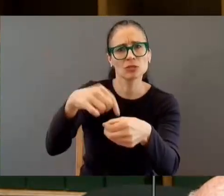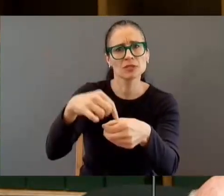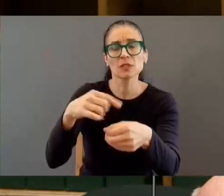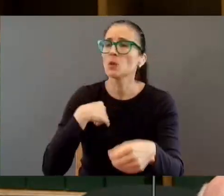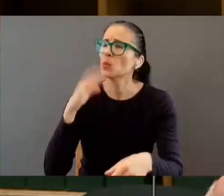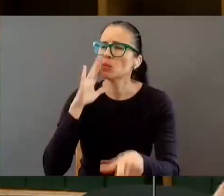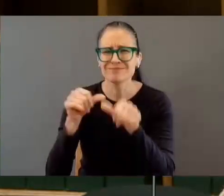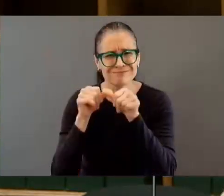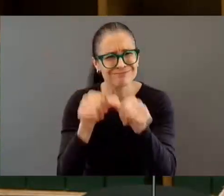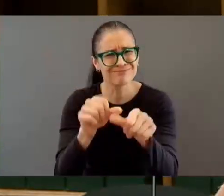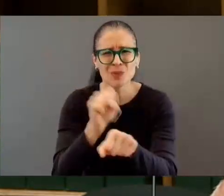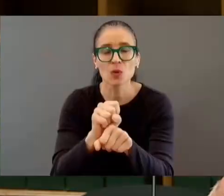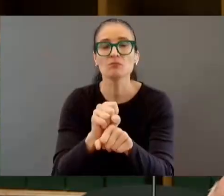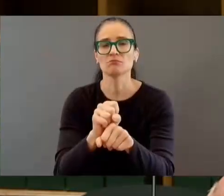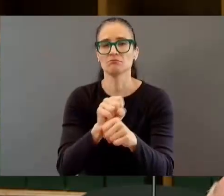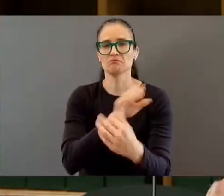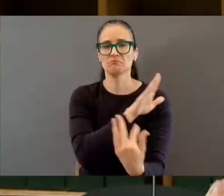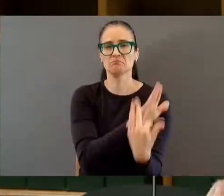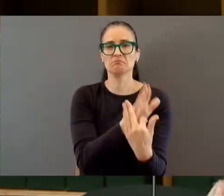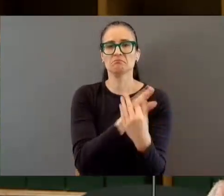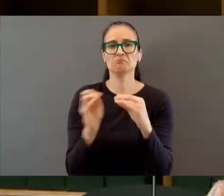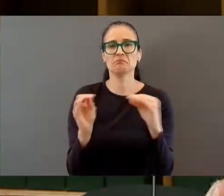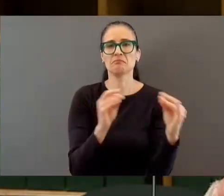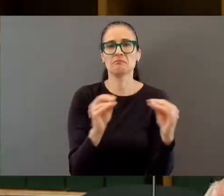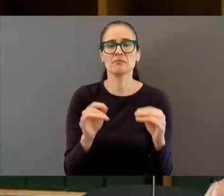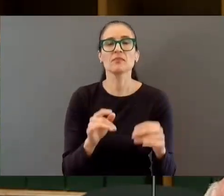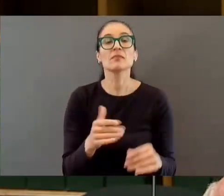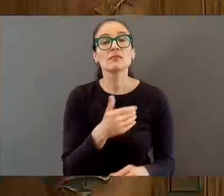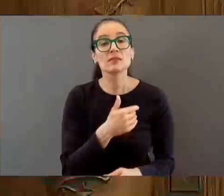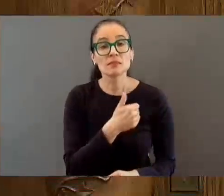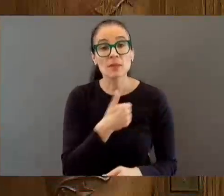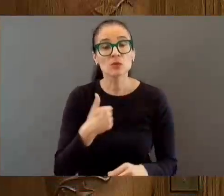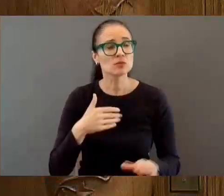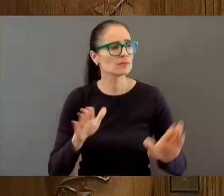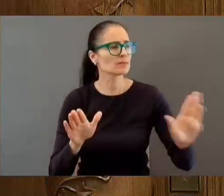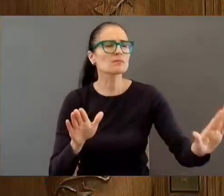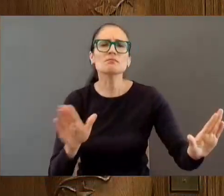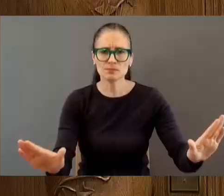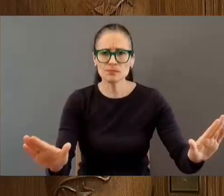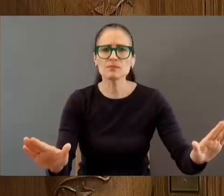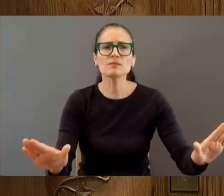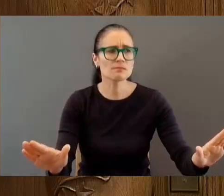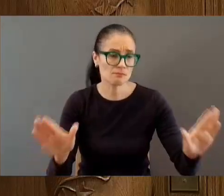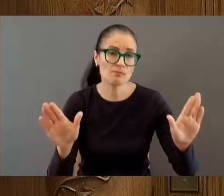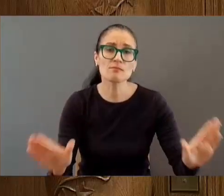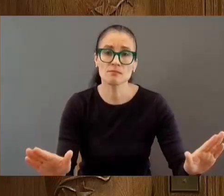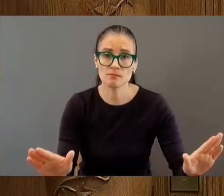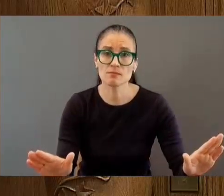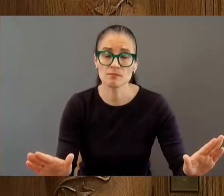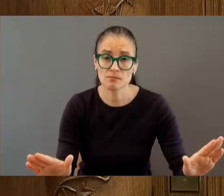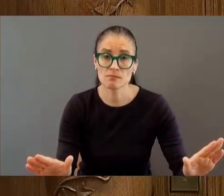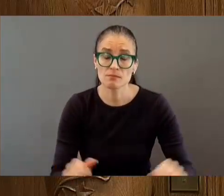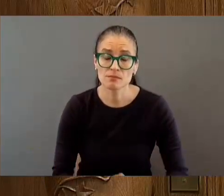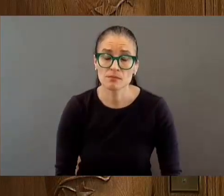strengthen and... Members.